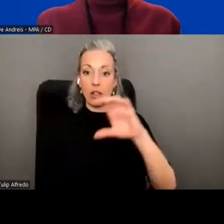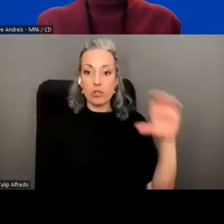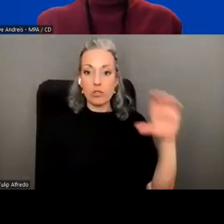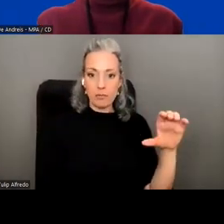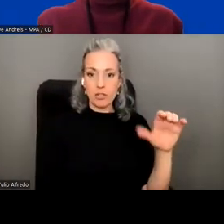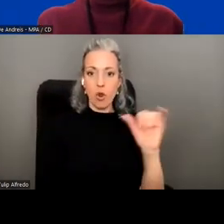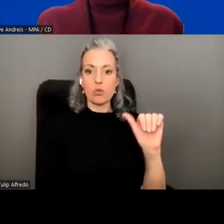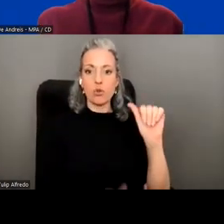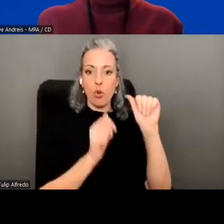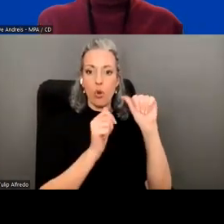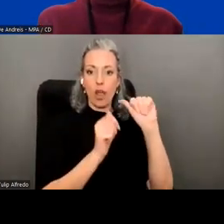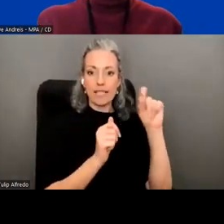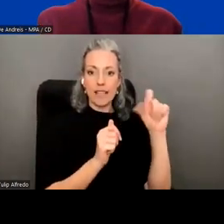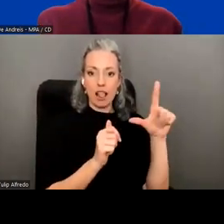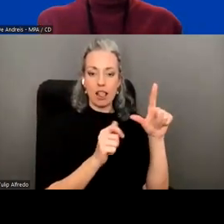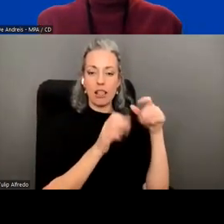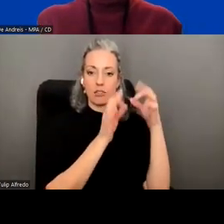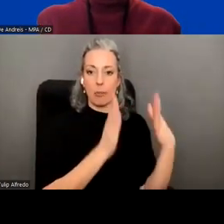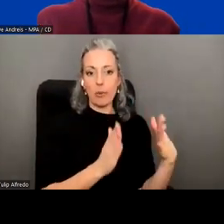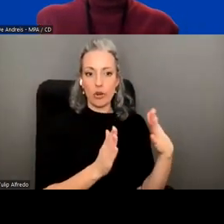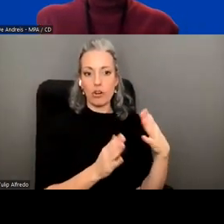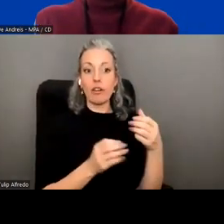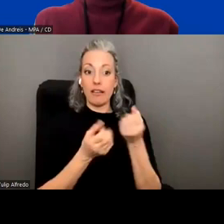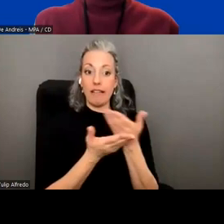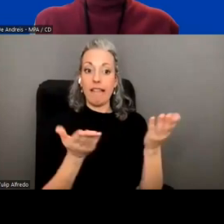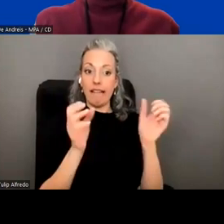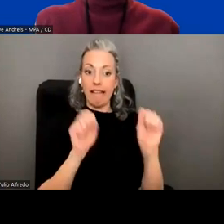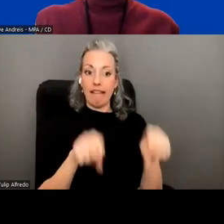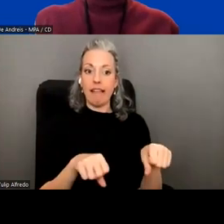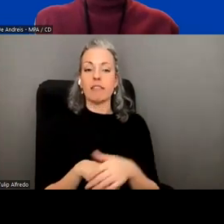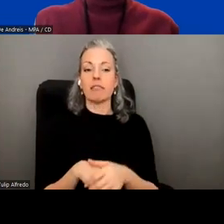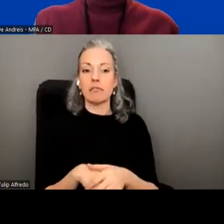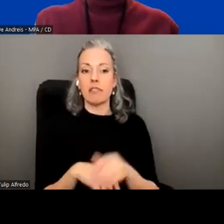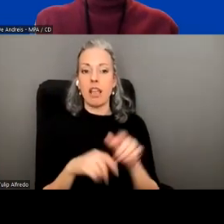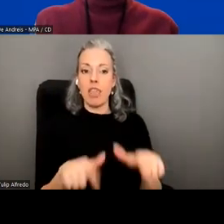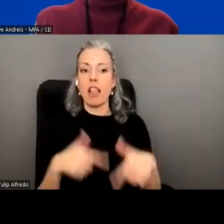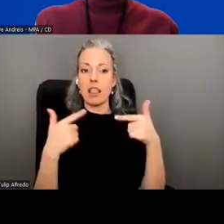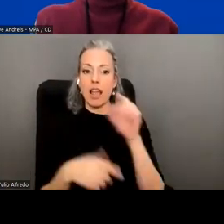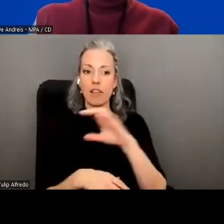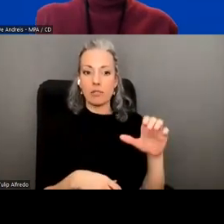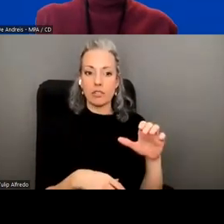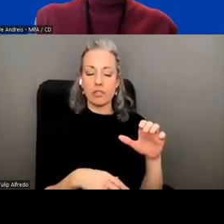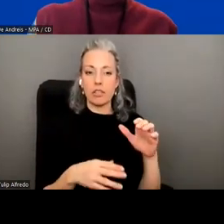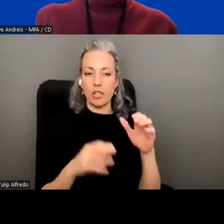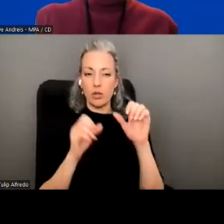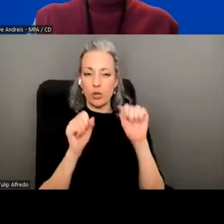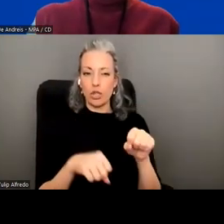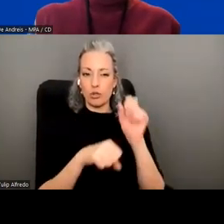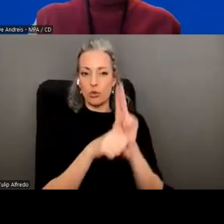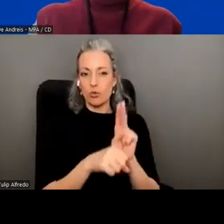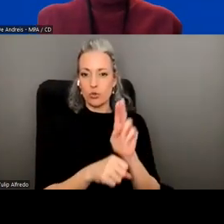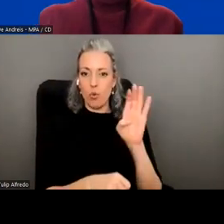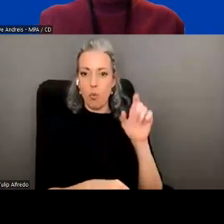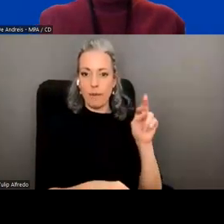American Sign Language is available. The live captioning is through the webinar function. Meeting